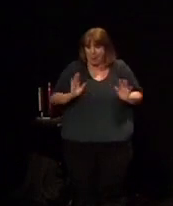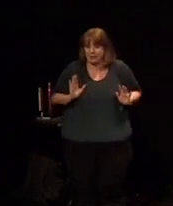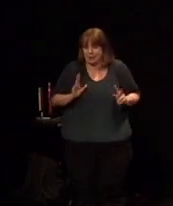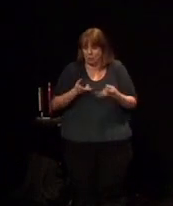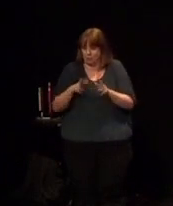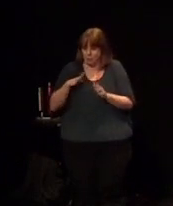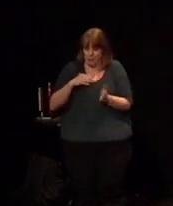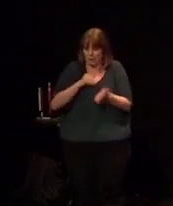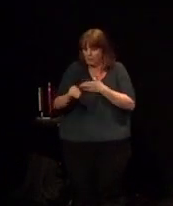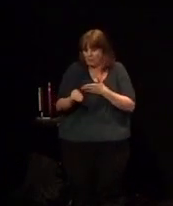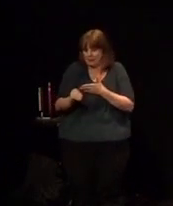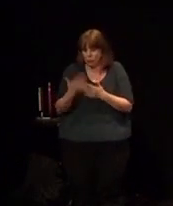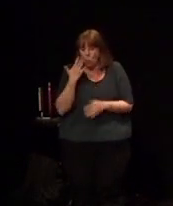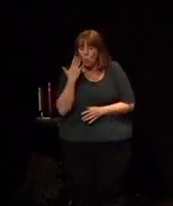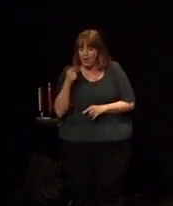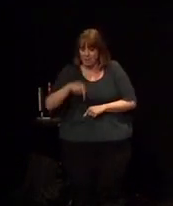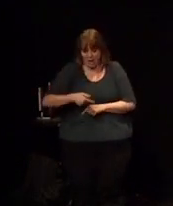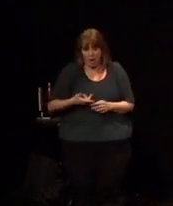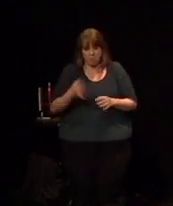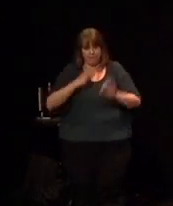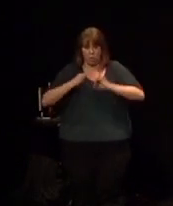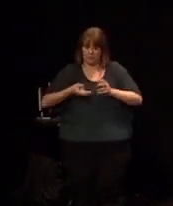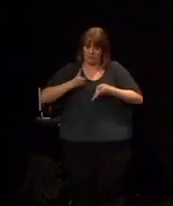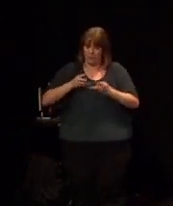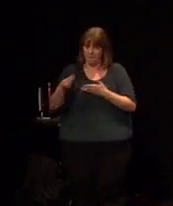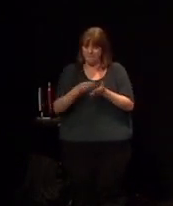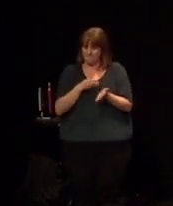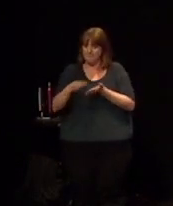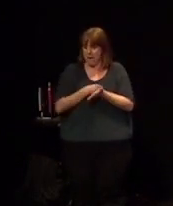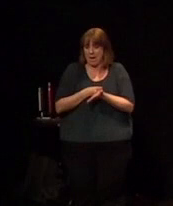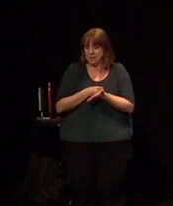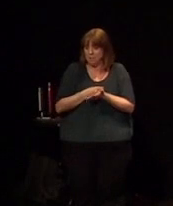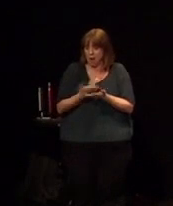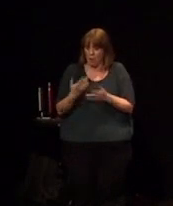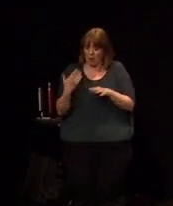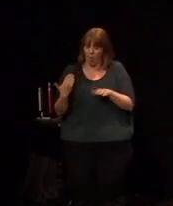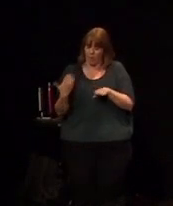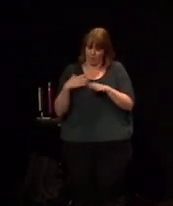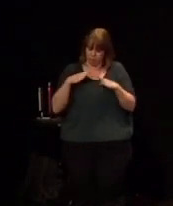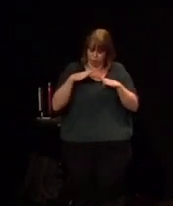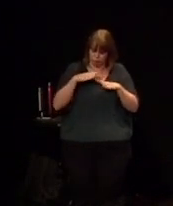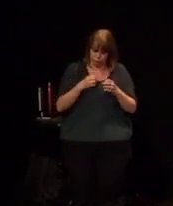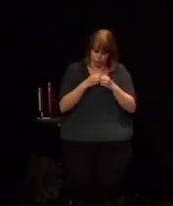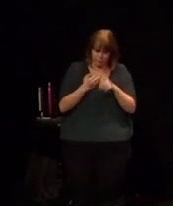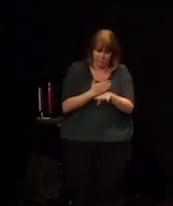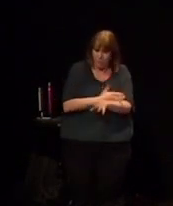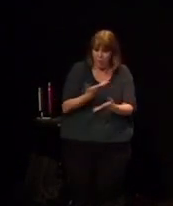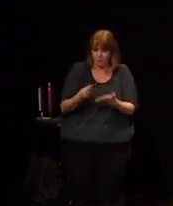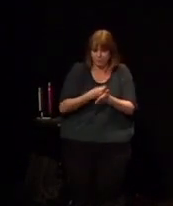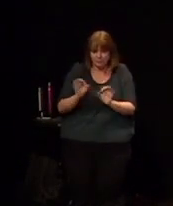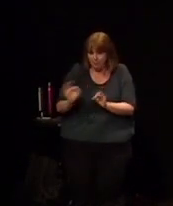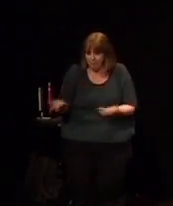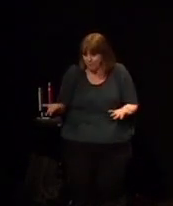the day of the performance or night of the performance. They don't do it beforehand. They don't have post. They don't